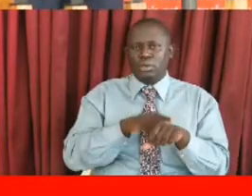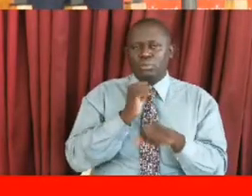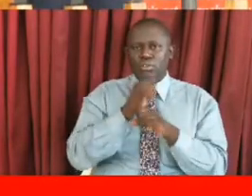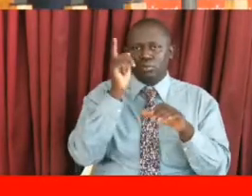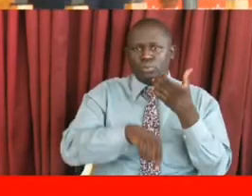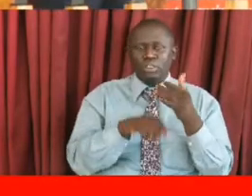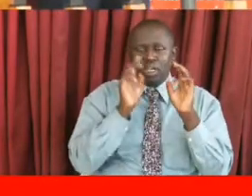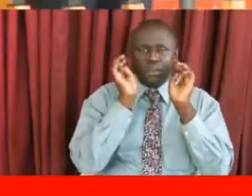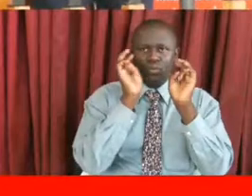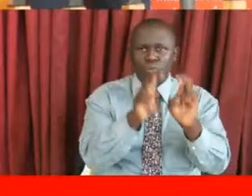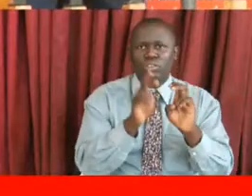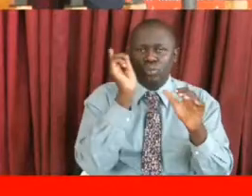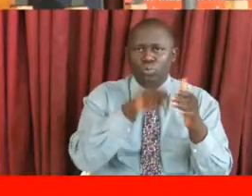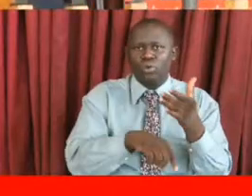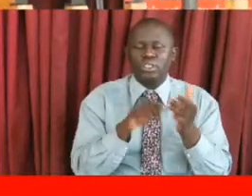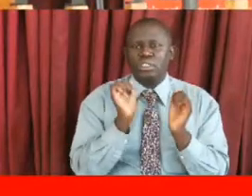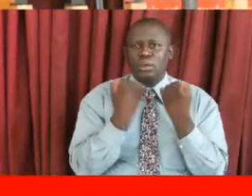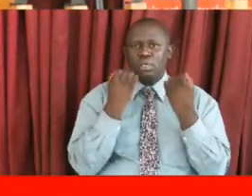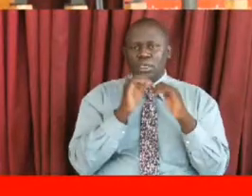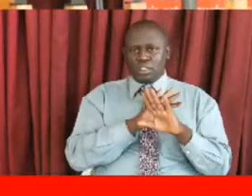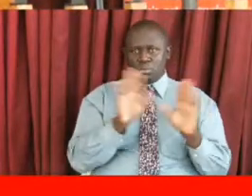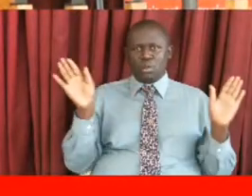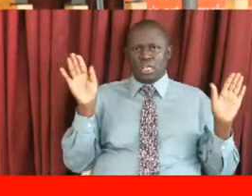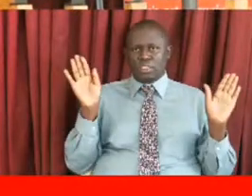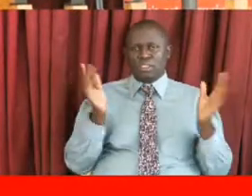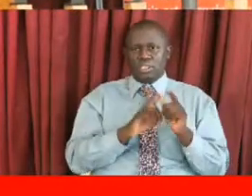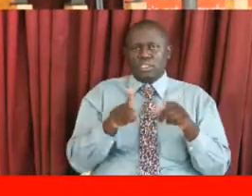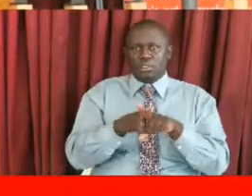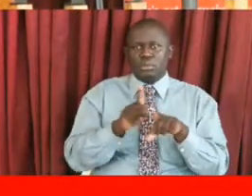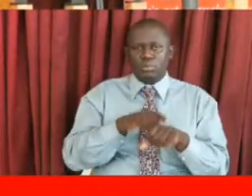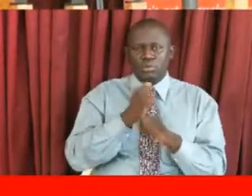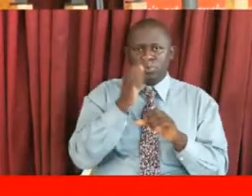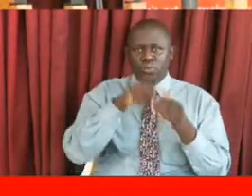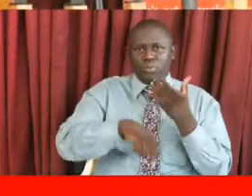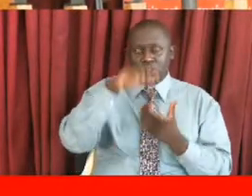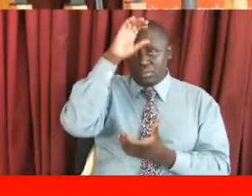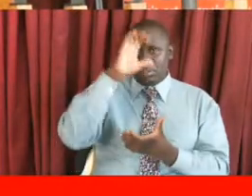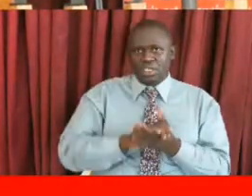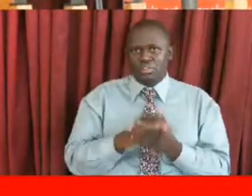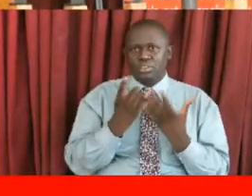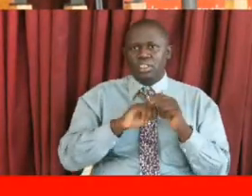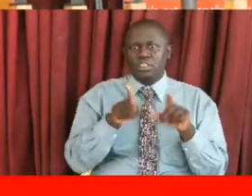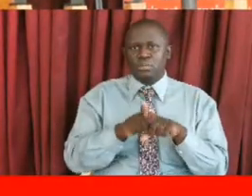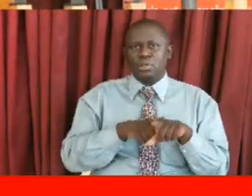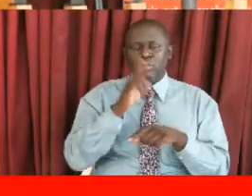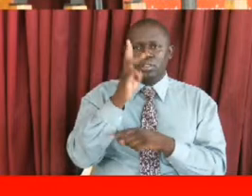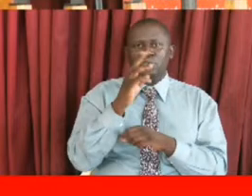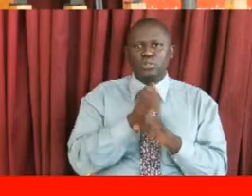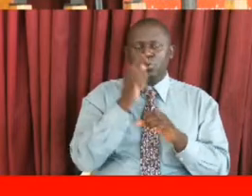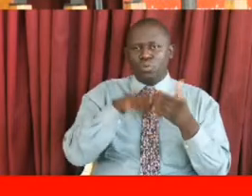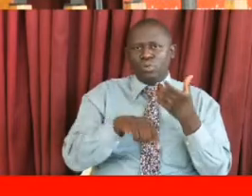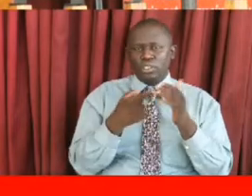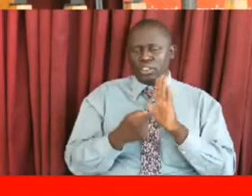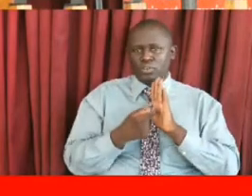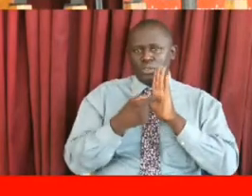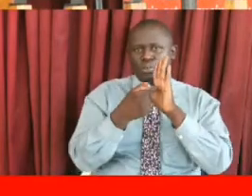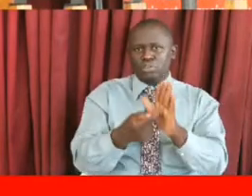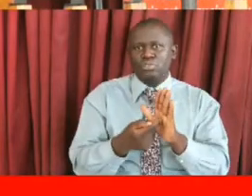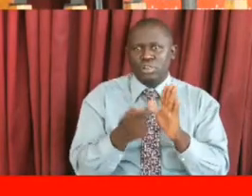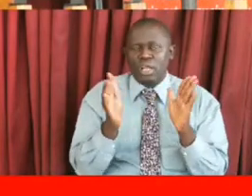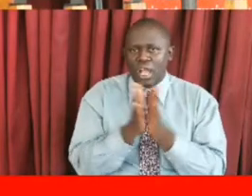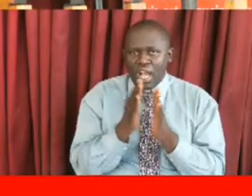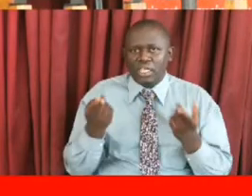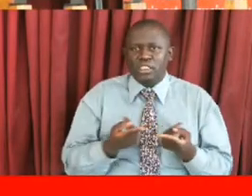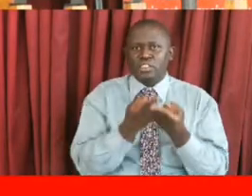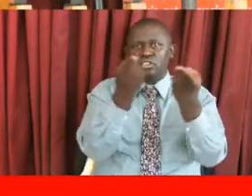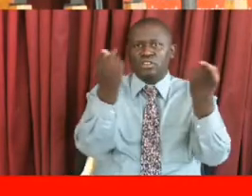what happens when you believe it it will prove itself you will know